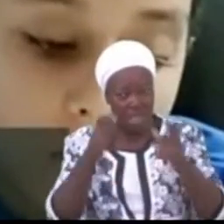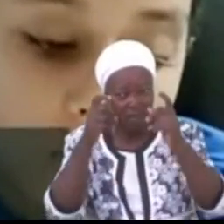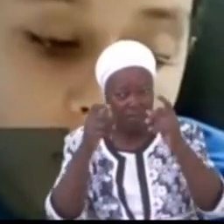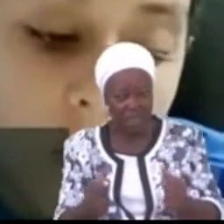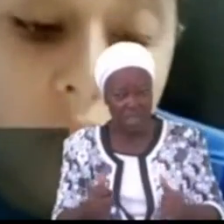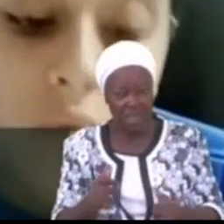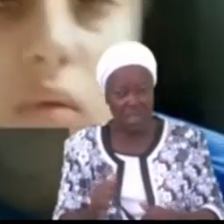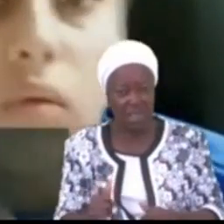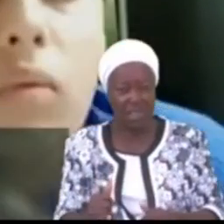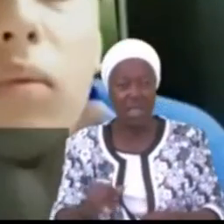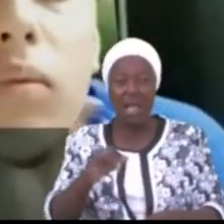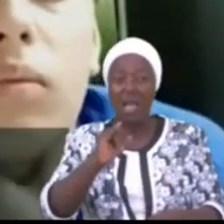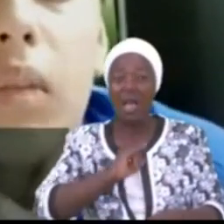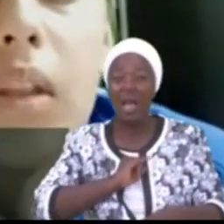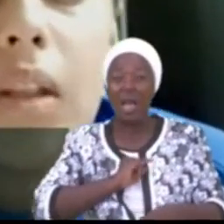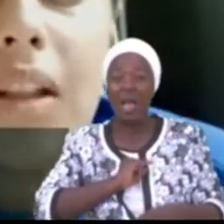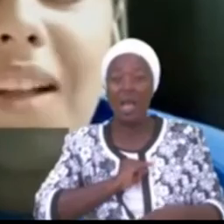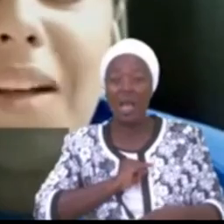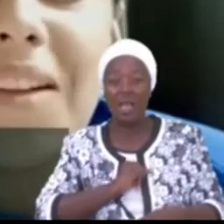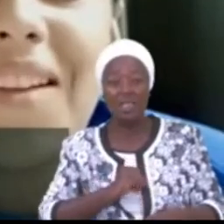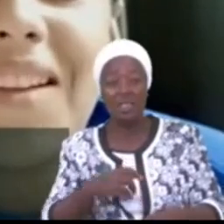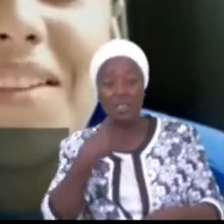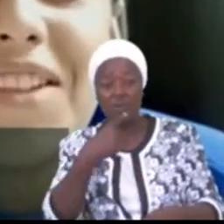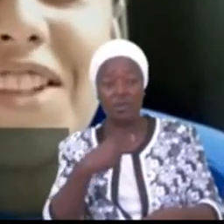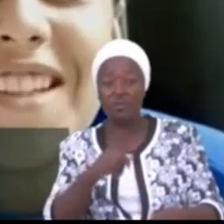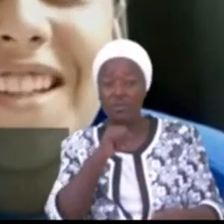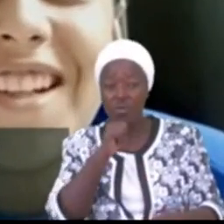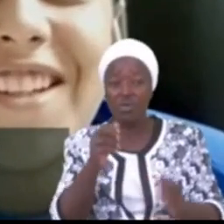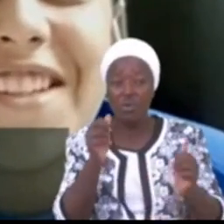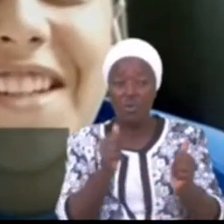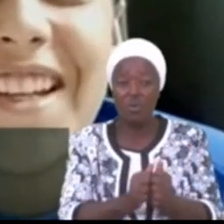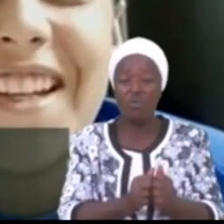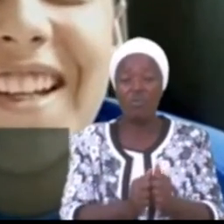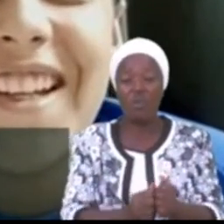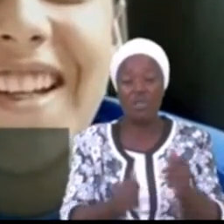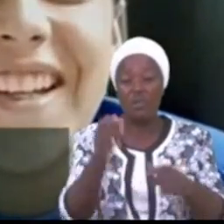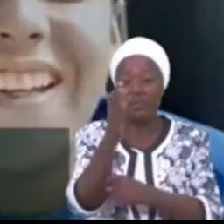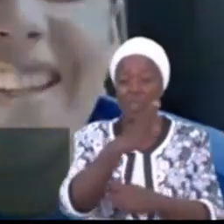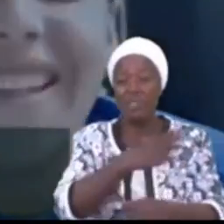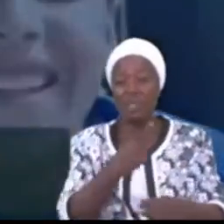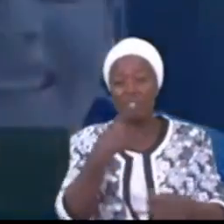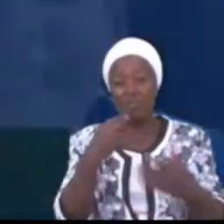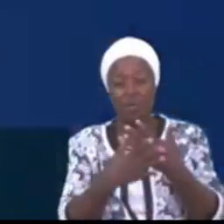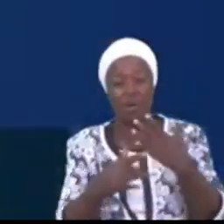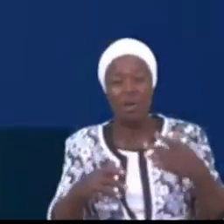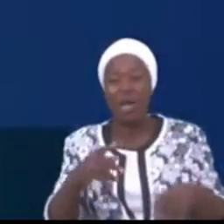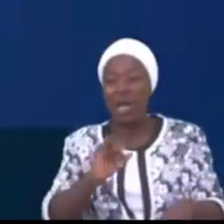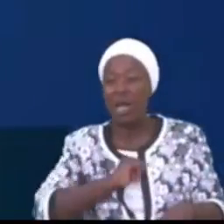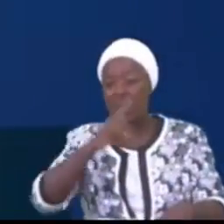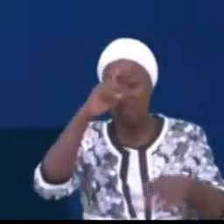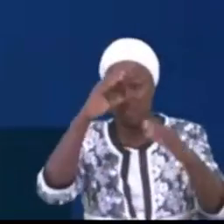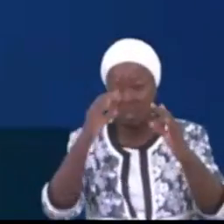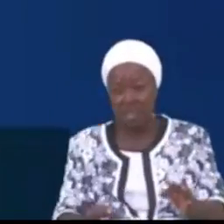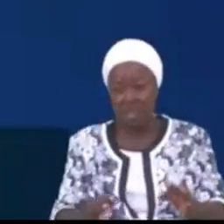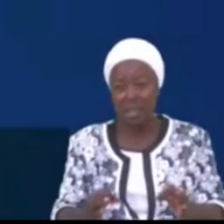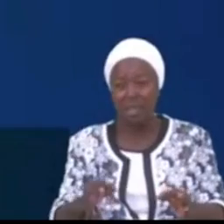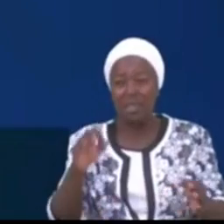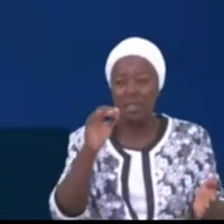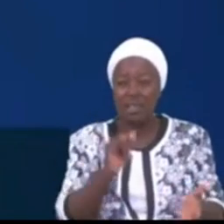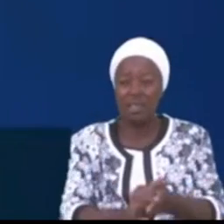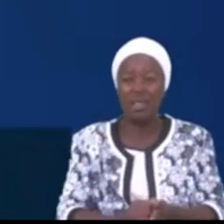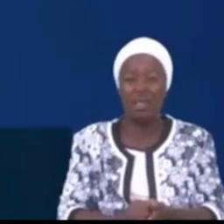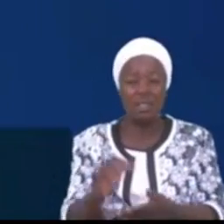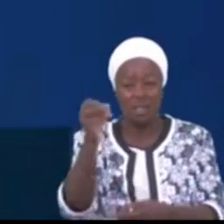Immediately, I conferred not with flesh and blood. I made up my mind. Grace is available for